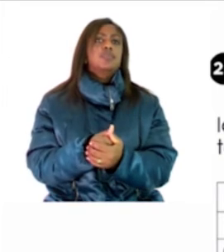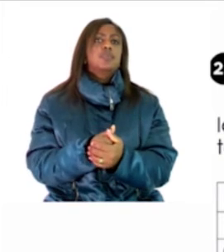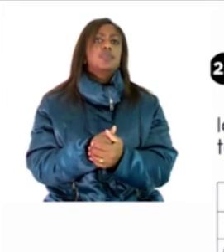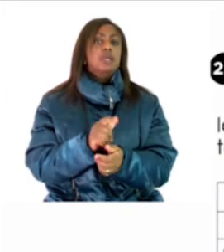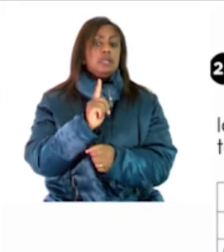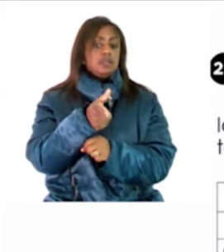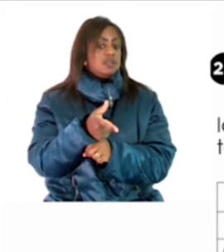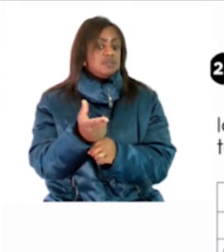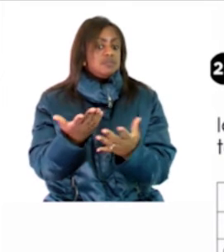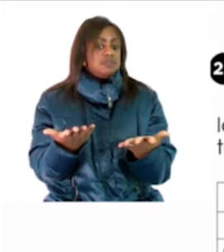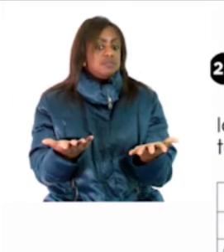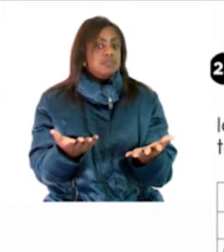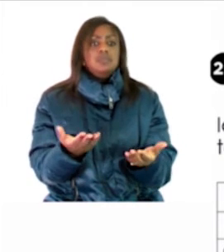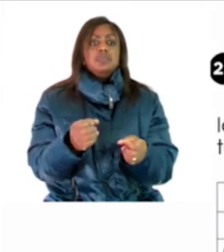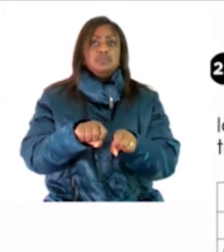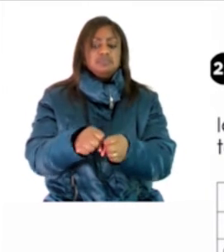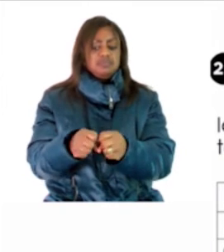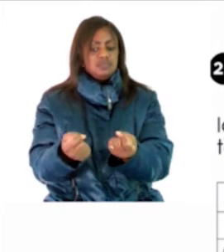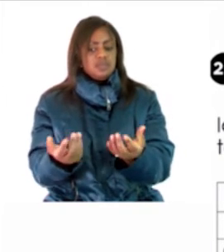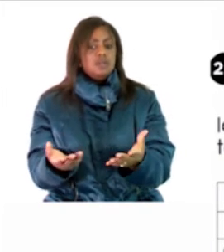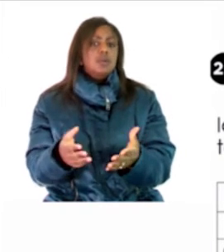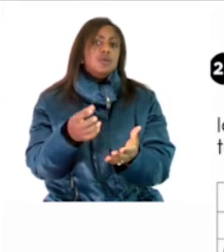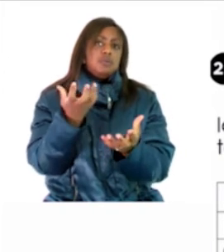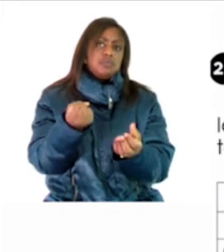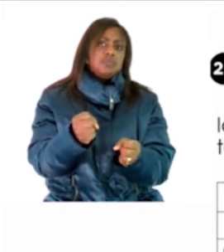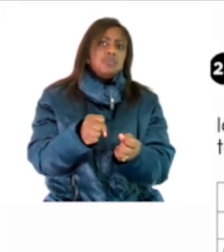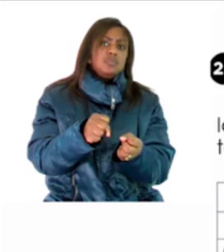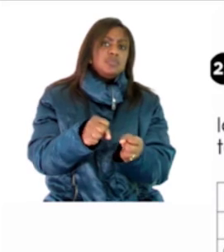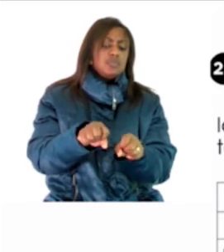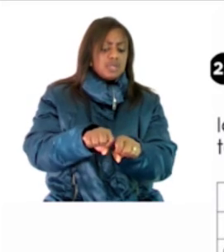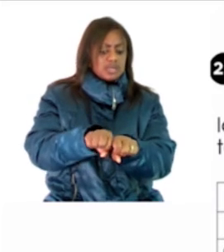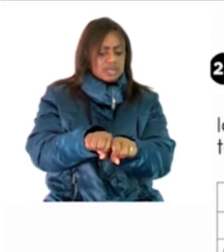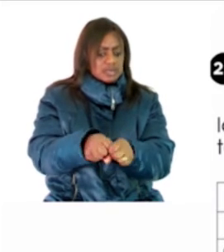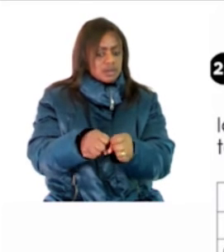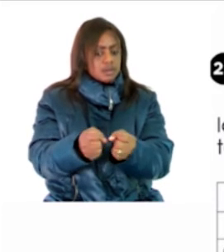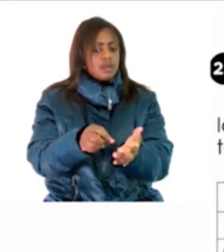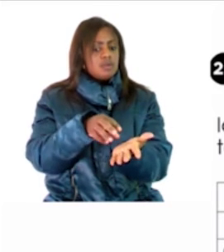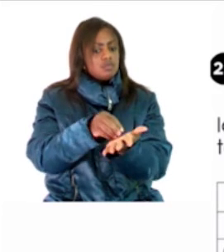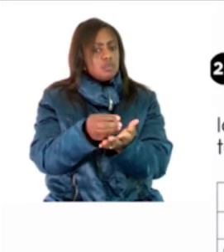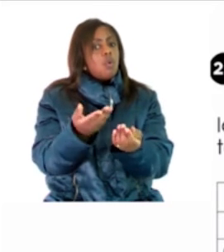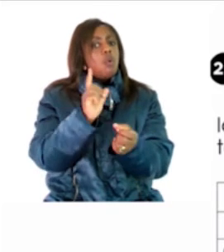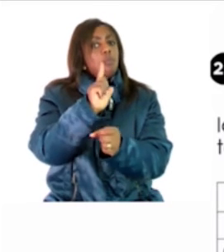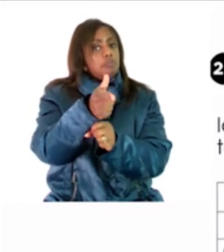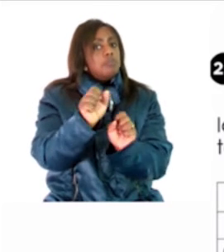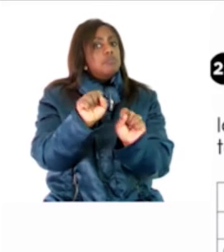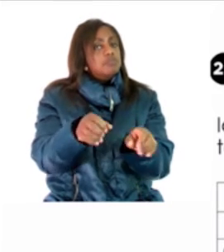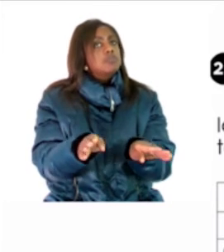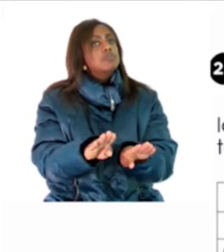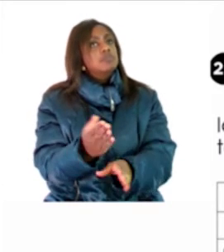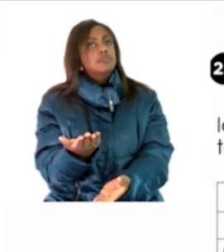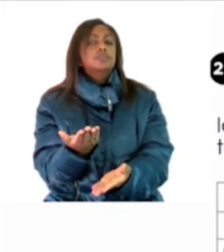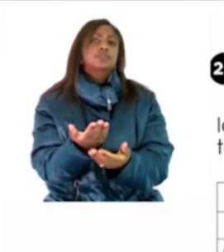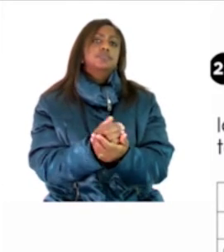day, your liver gets destroyed and you can have cancer or other diseases and you can even die. That's